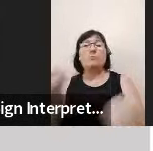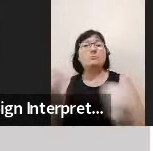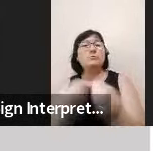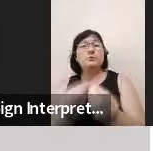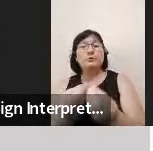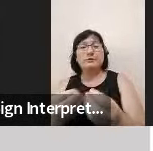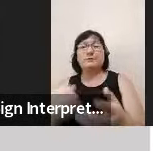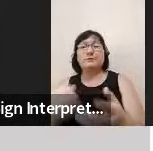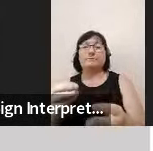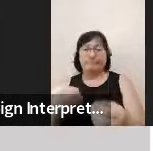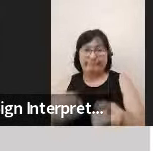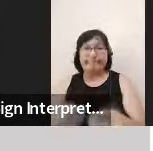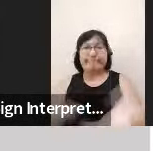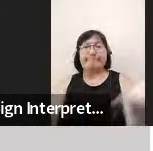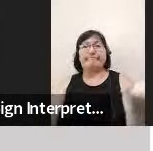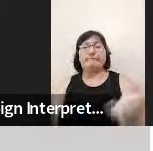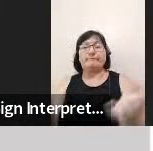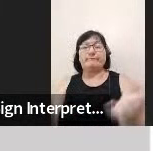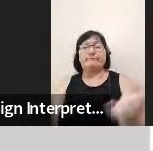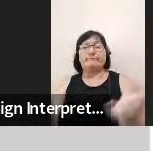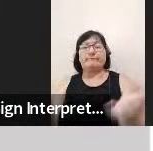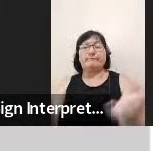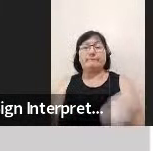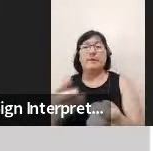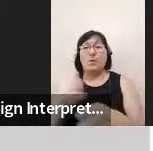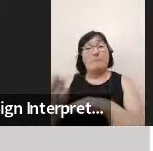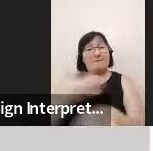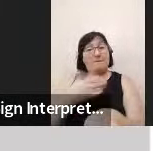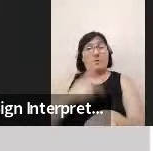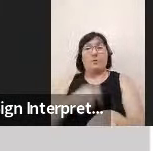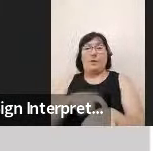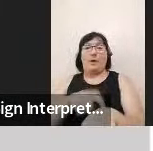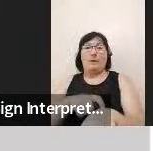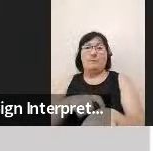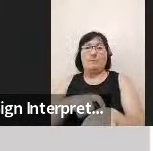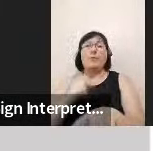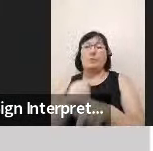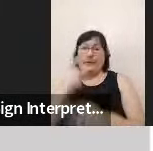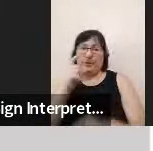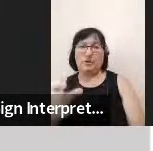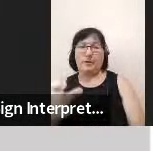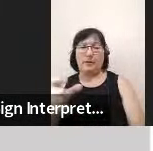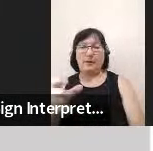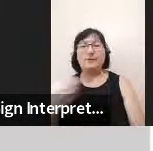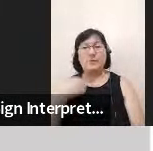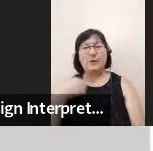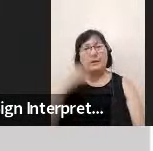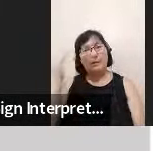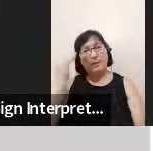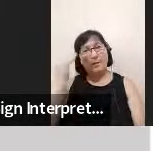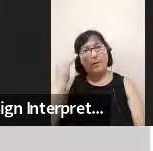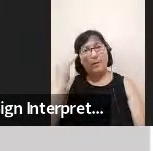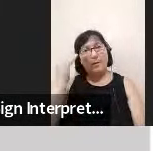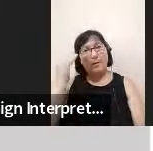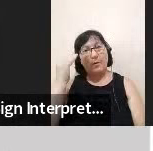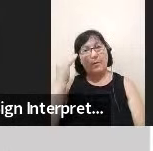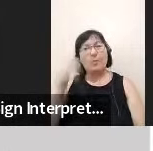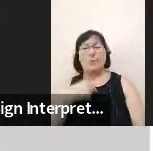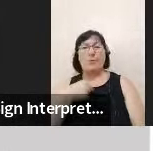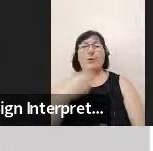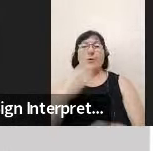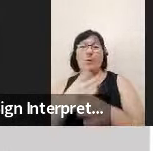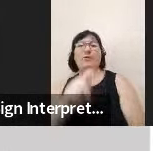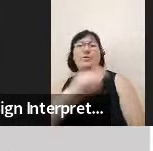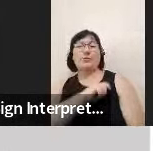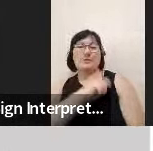to you bringing those goods into the country. So we know that we're dealing with a trusted trader. We know that you are a compliant trader.